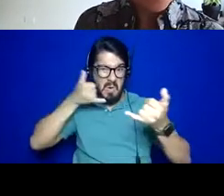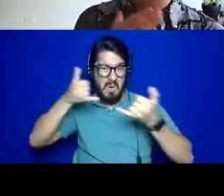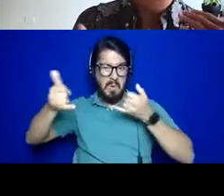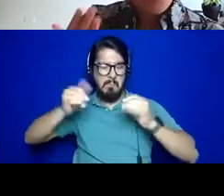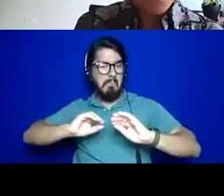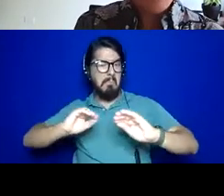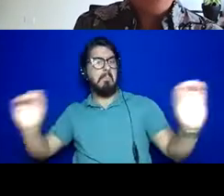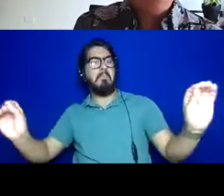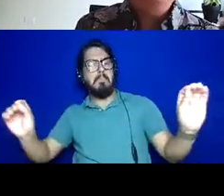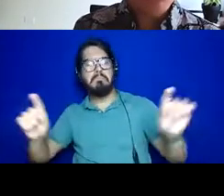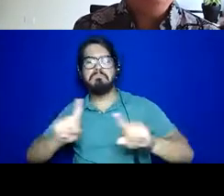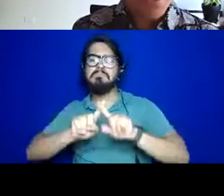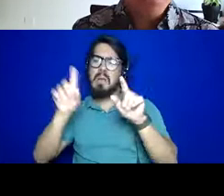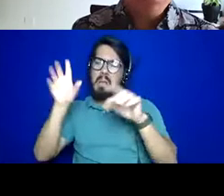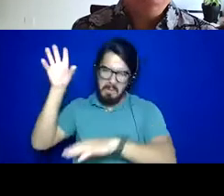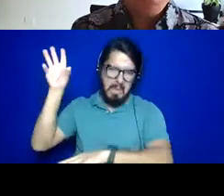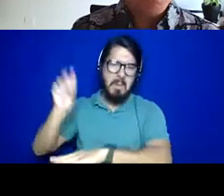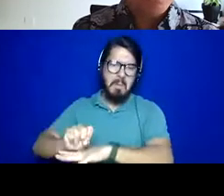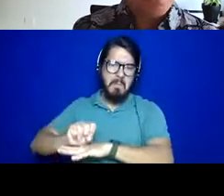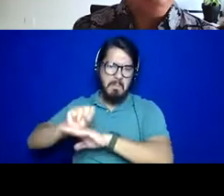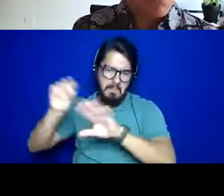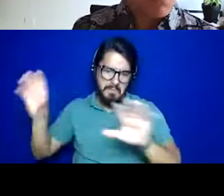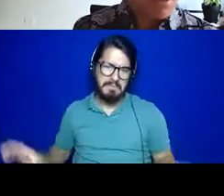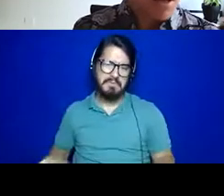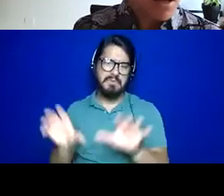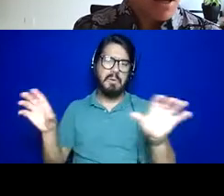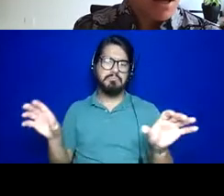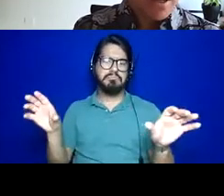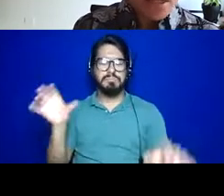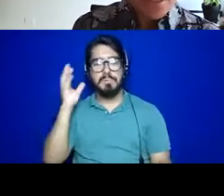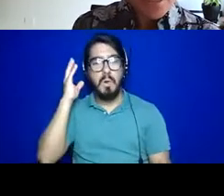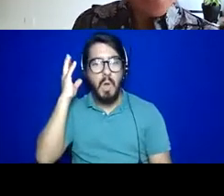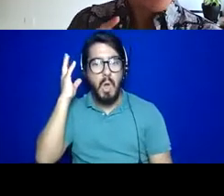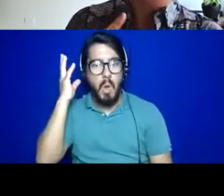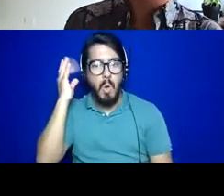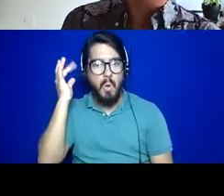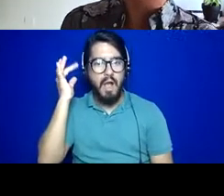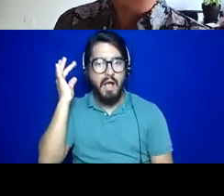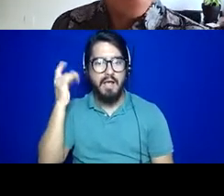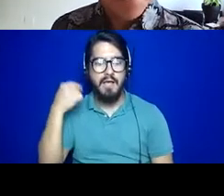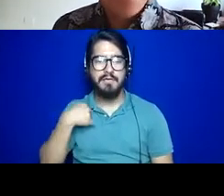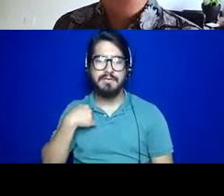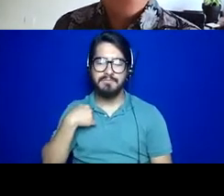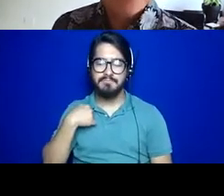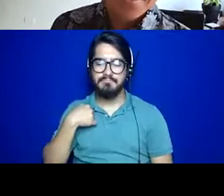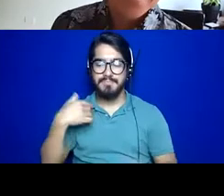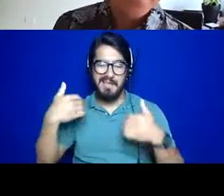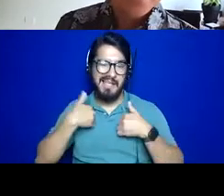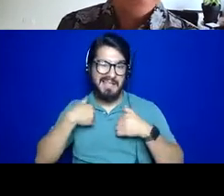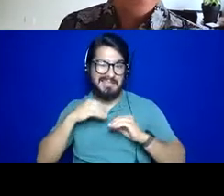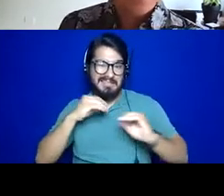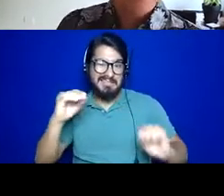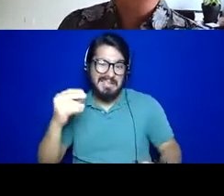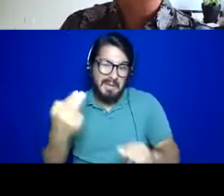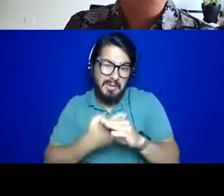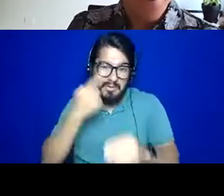to, like, just always just be in the habit of it, because it just is, it has zero use for me, I found. And